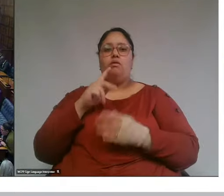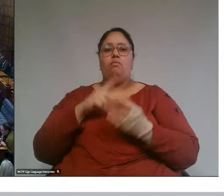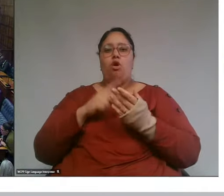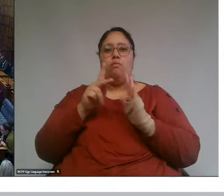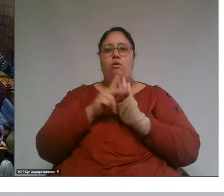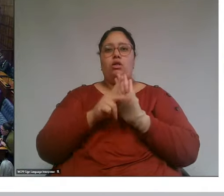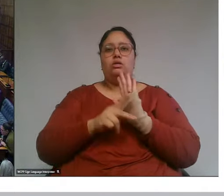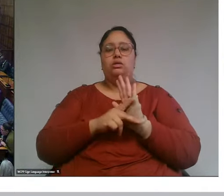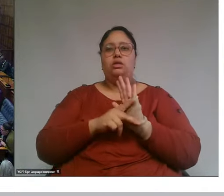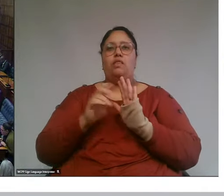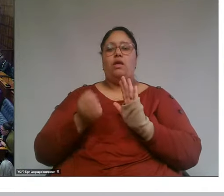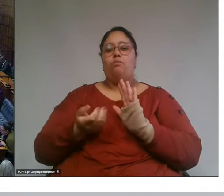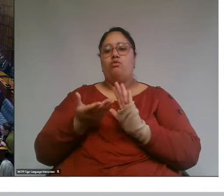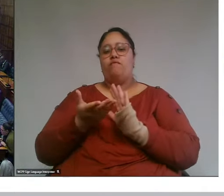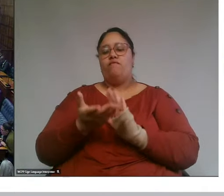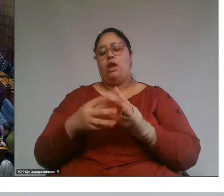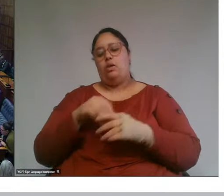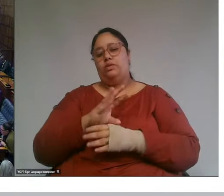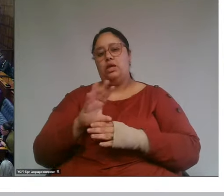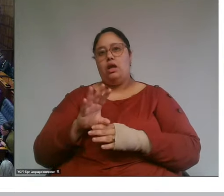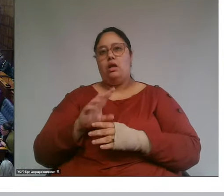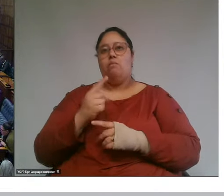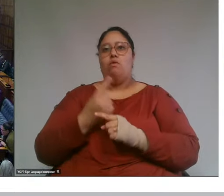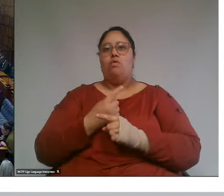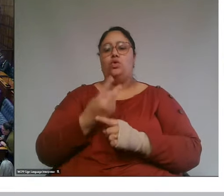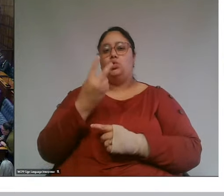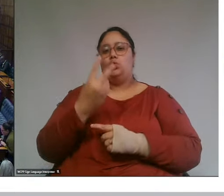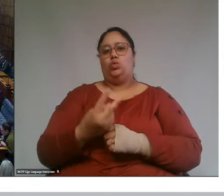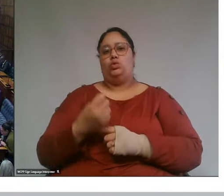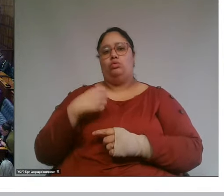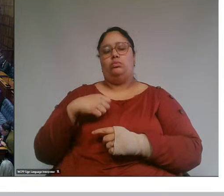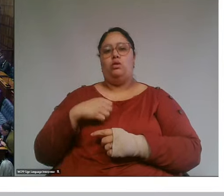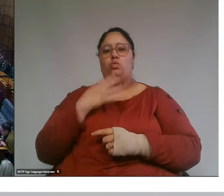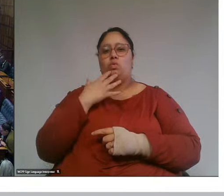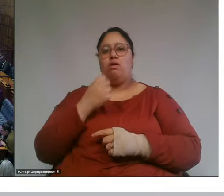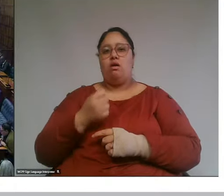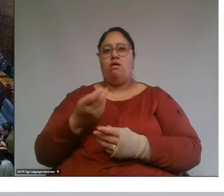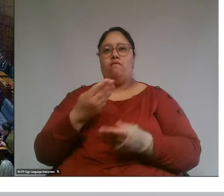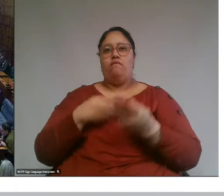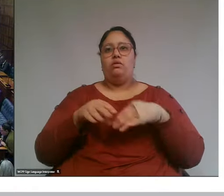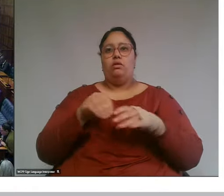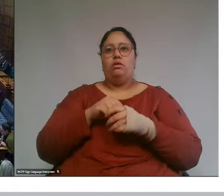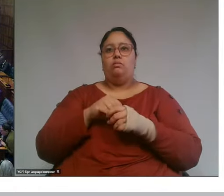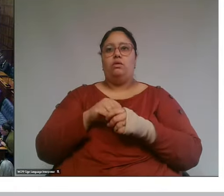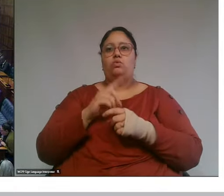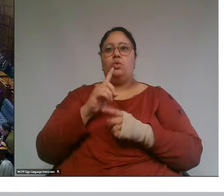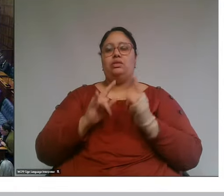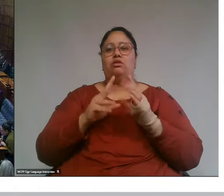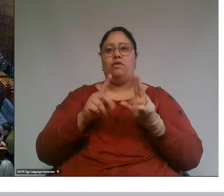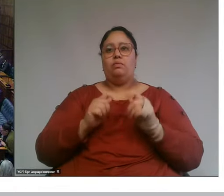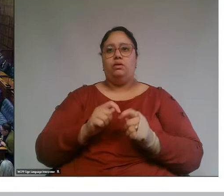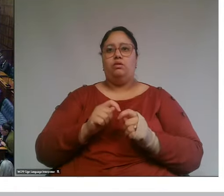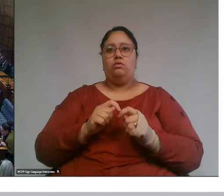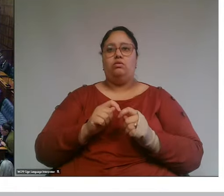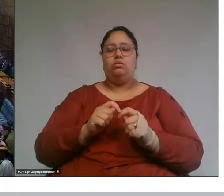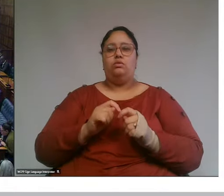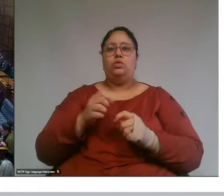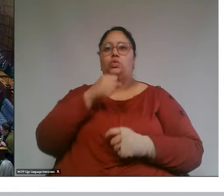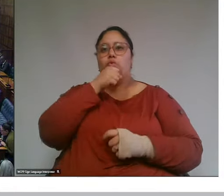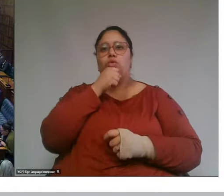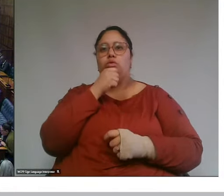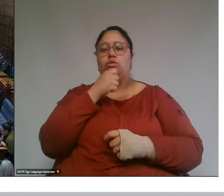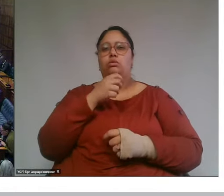provide and in the Western Cape there's only two municipalities that have that in place one is of cap town and the other one is George